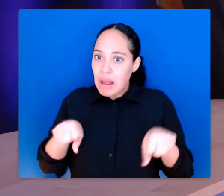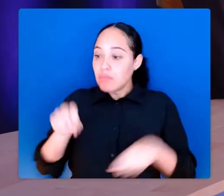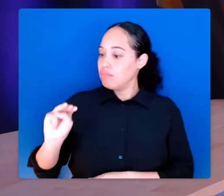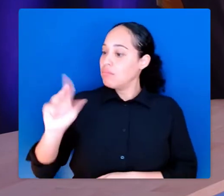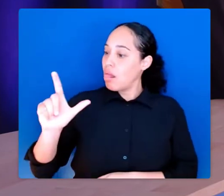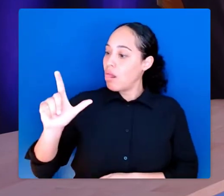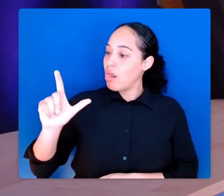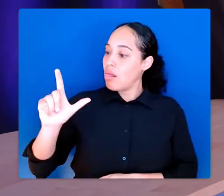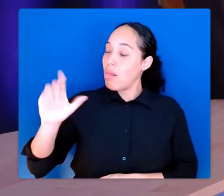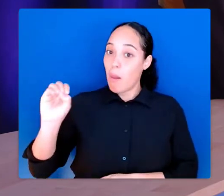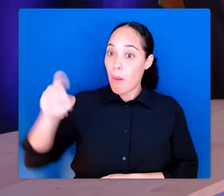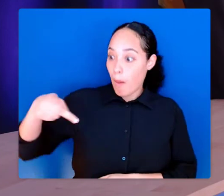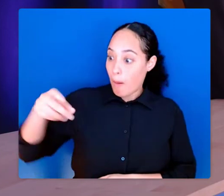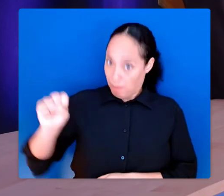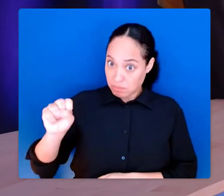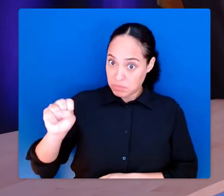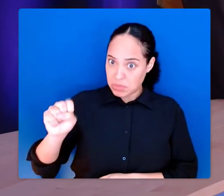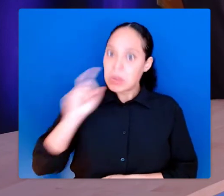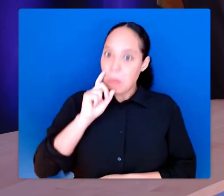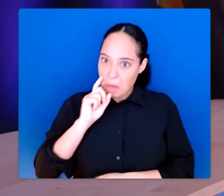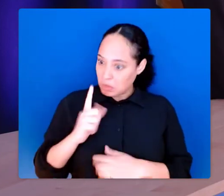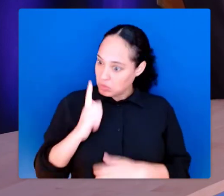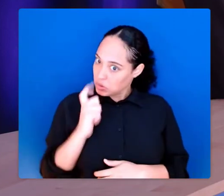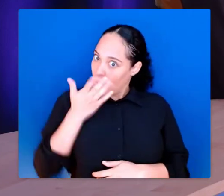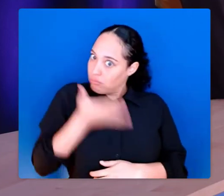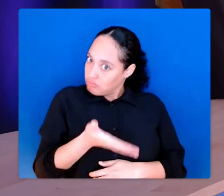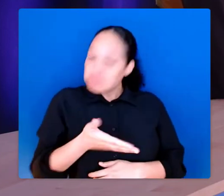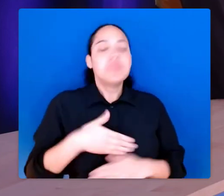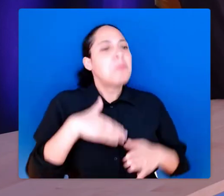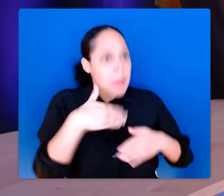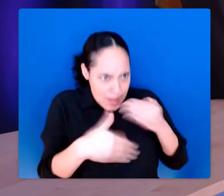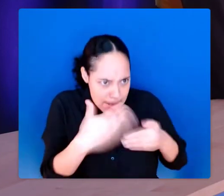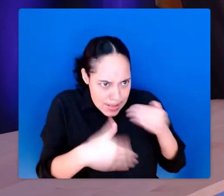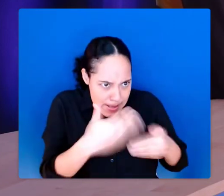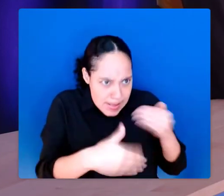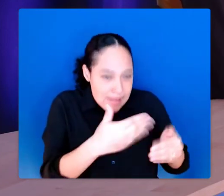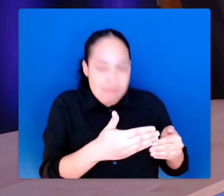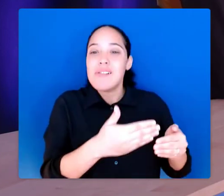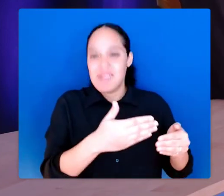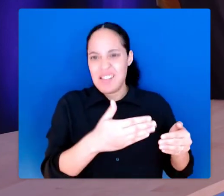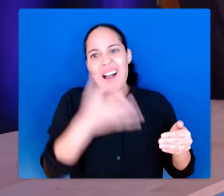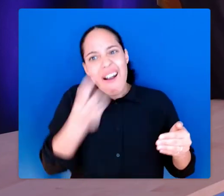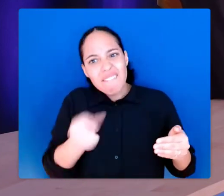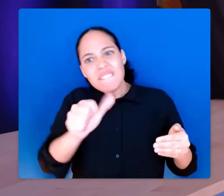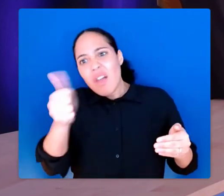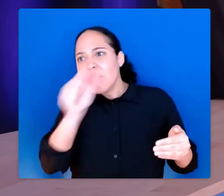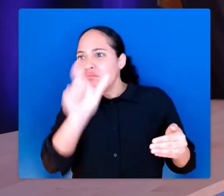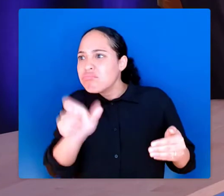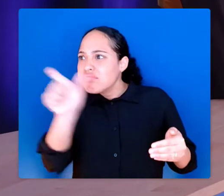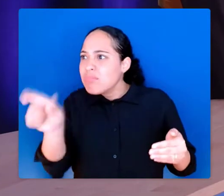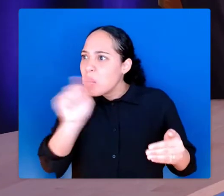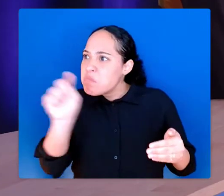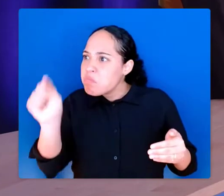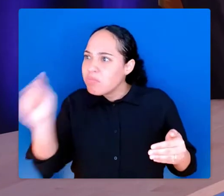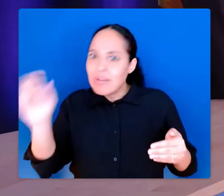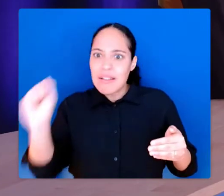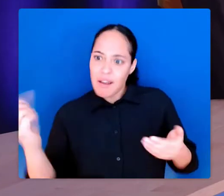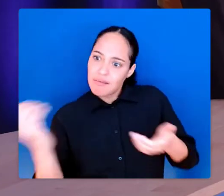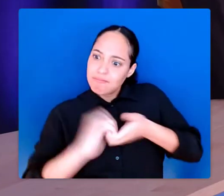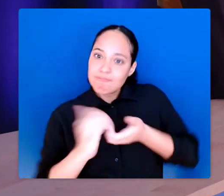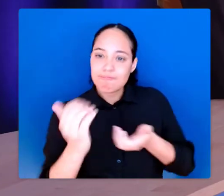launched, or AI for endangered species, where AI helps track the movements of the snow leopard and all of those things. So that